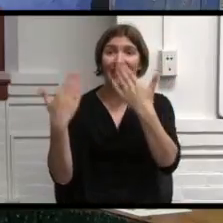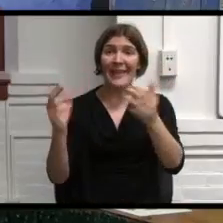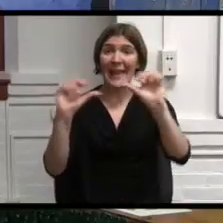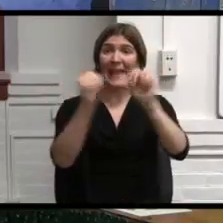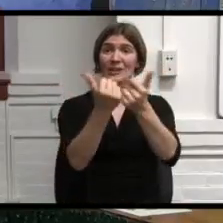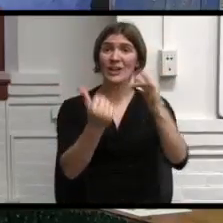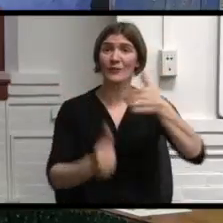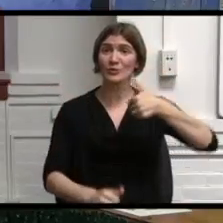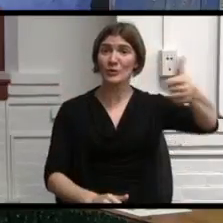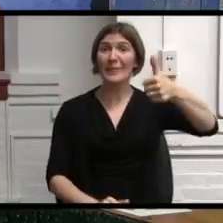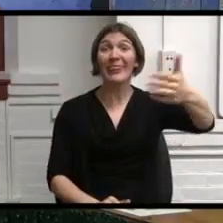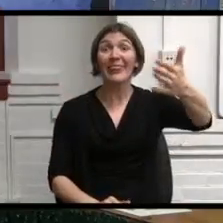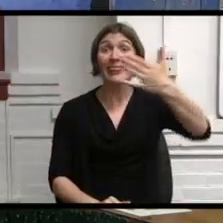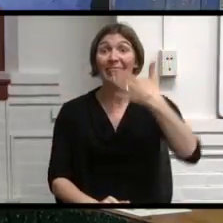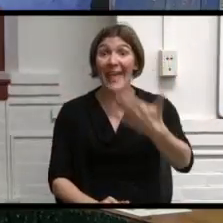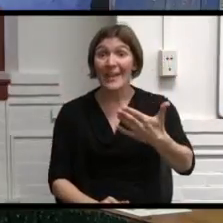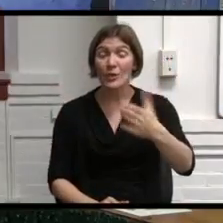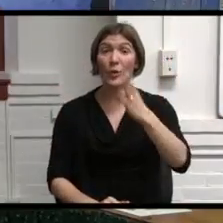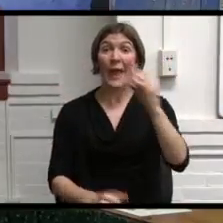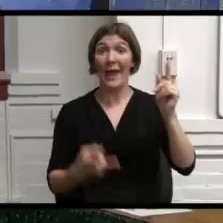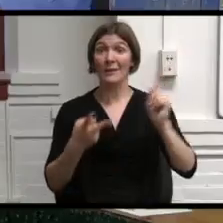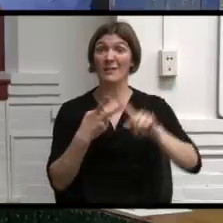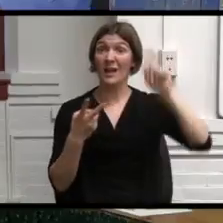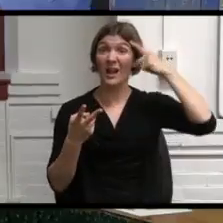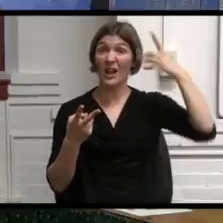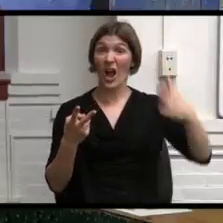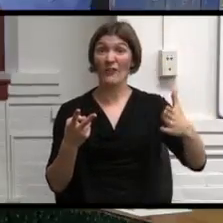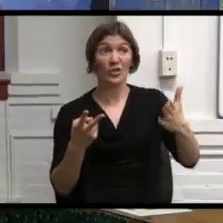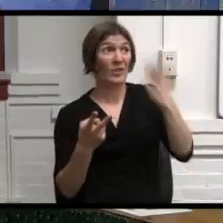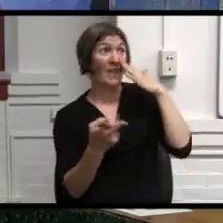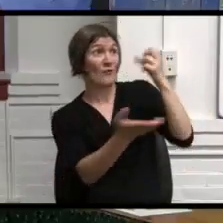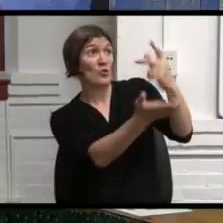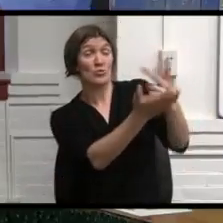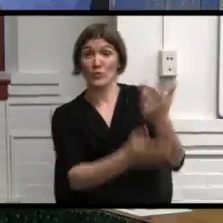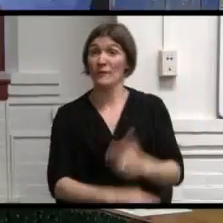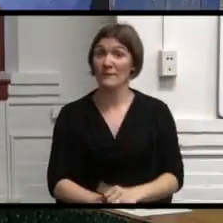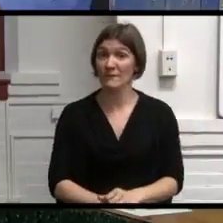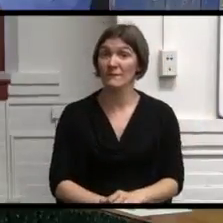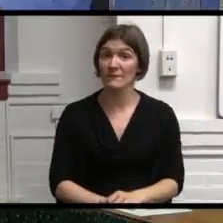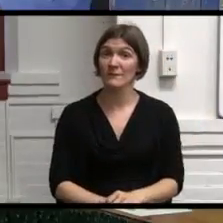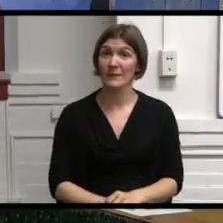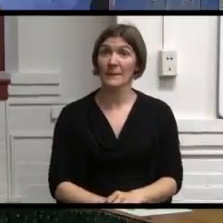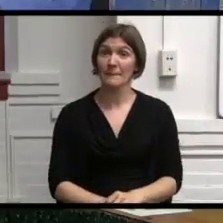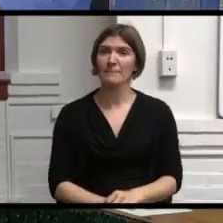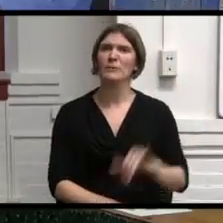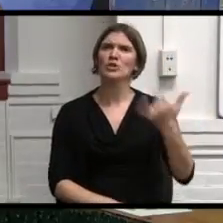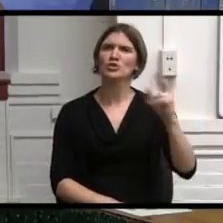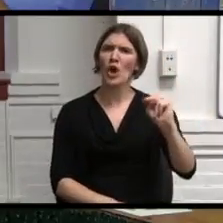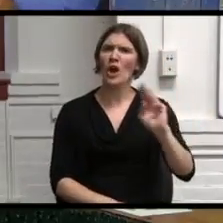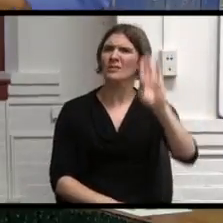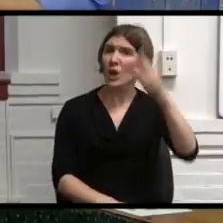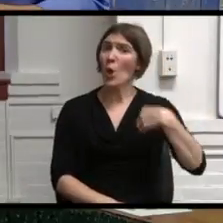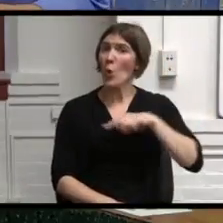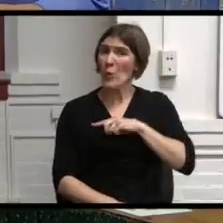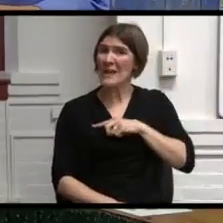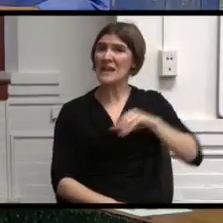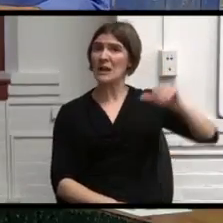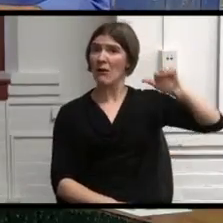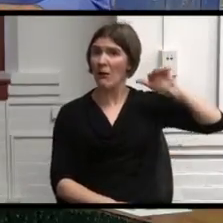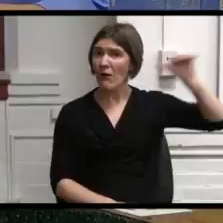of Transportation and to the governor for making this happen. Now, did we actually go